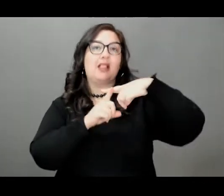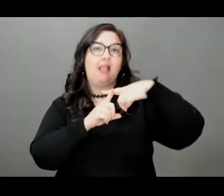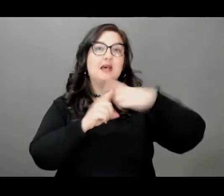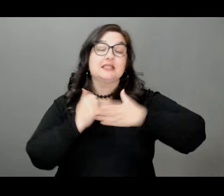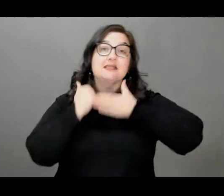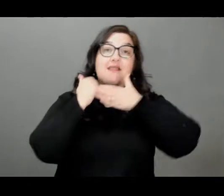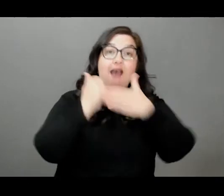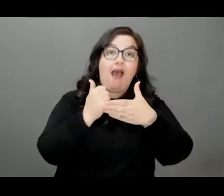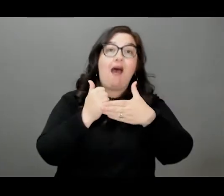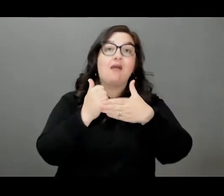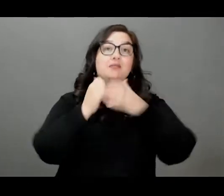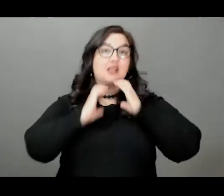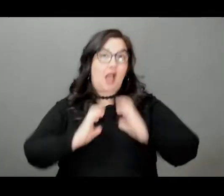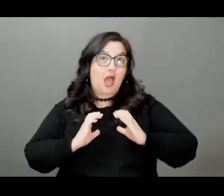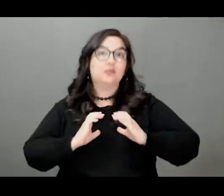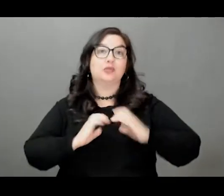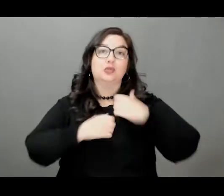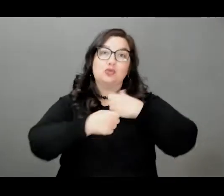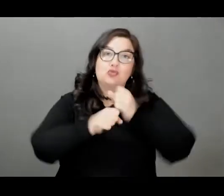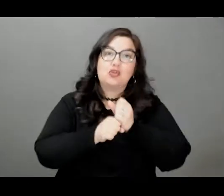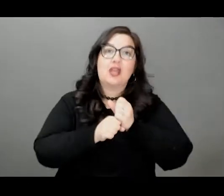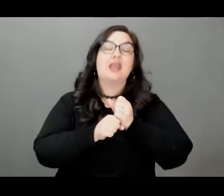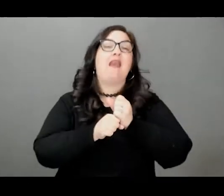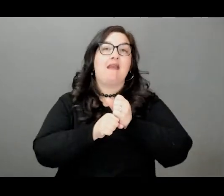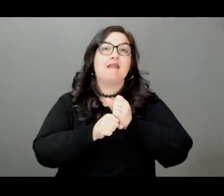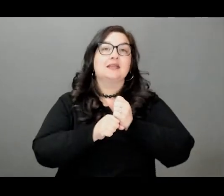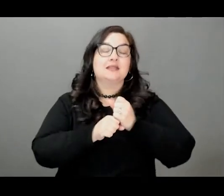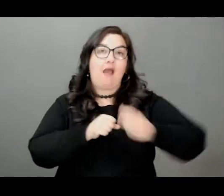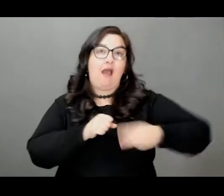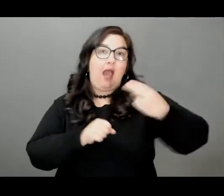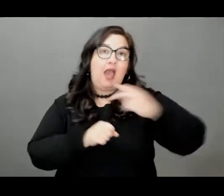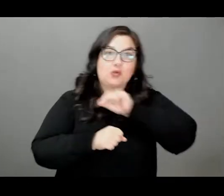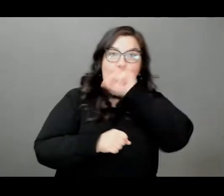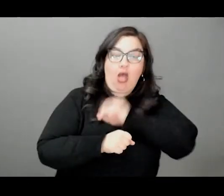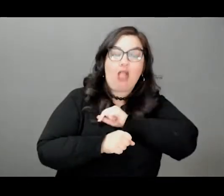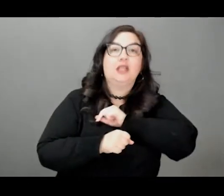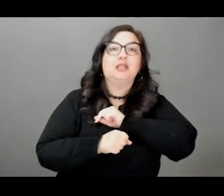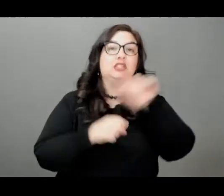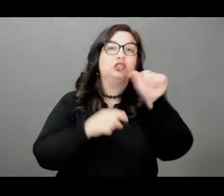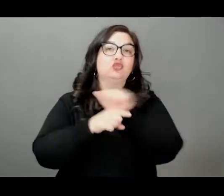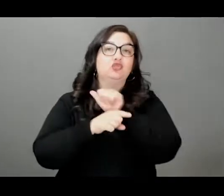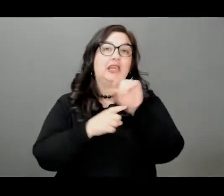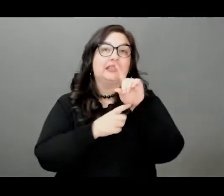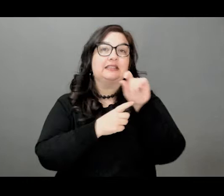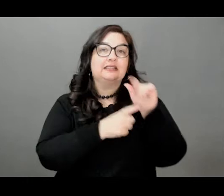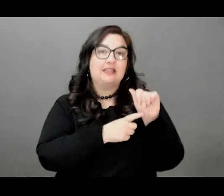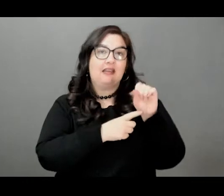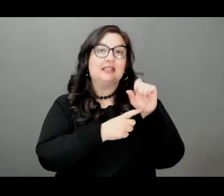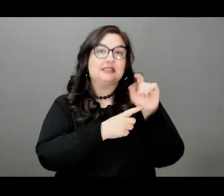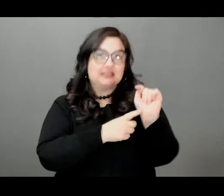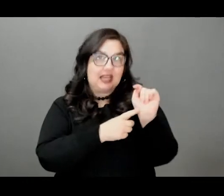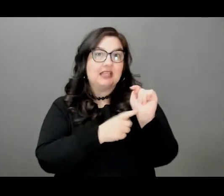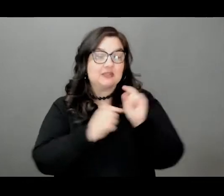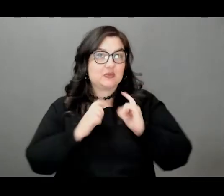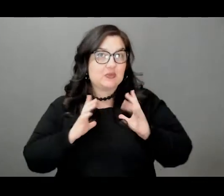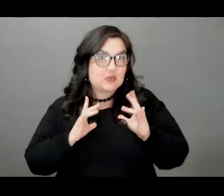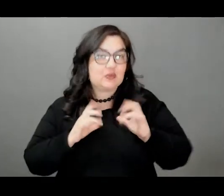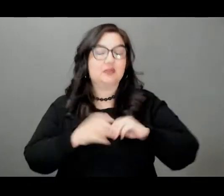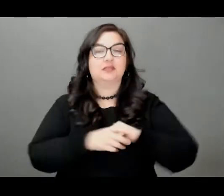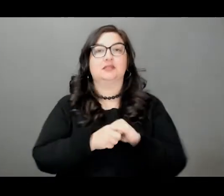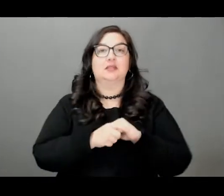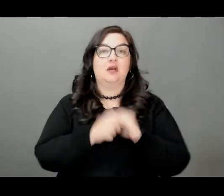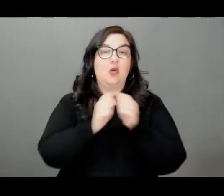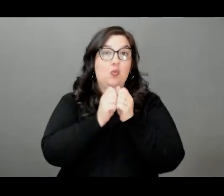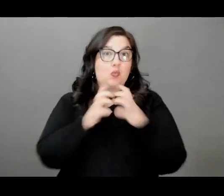Plus. It's a turnkey data labeling service which helps our customers create high quality training data sets for their